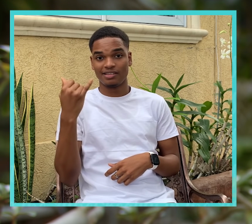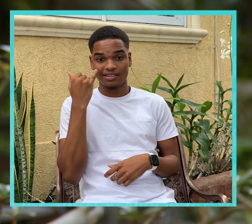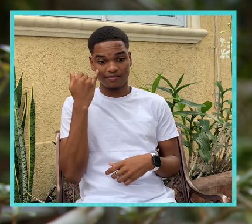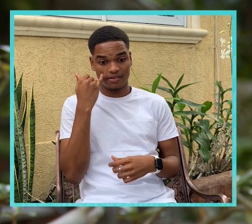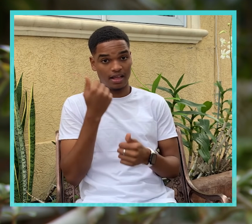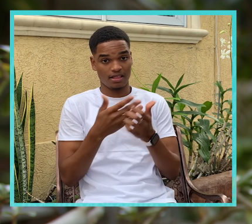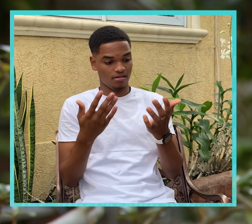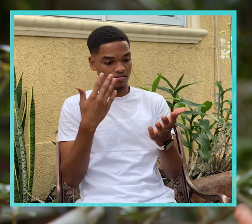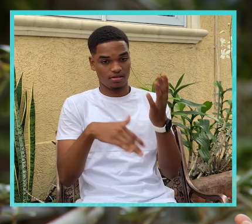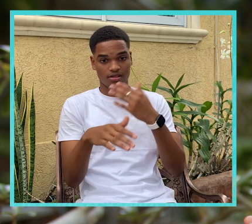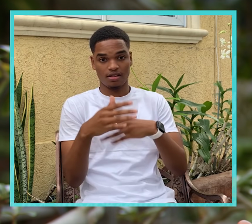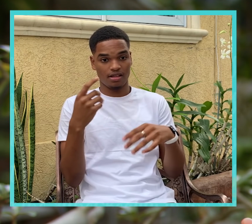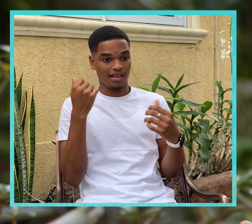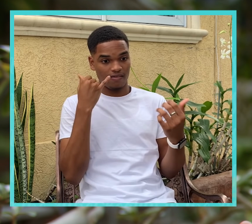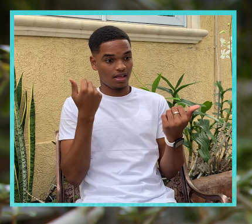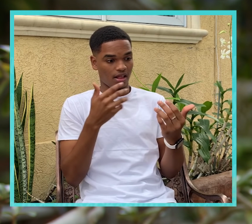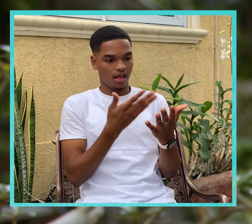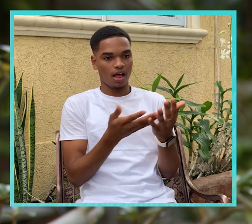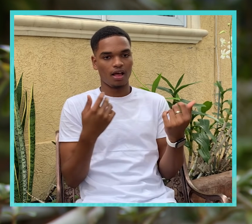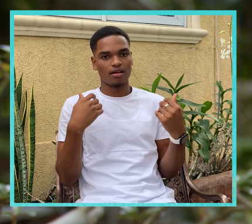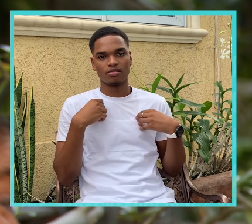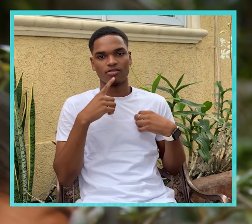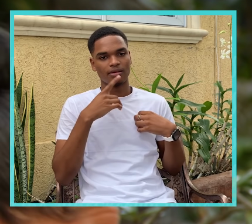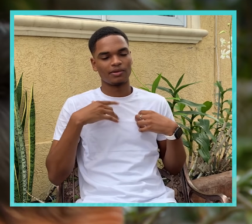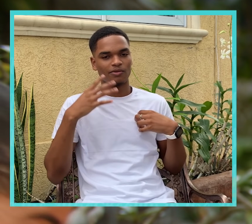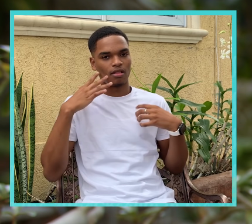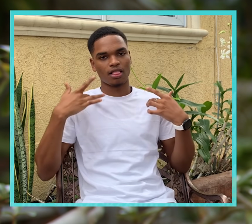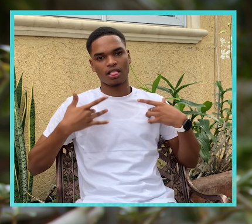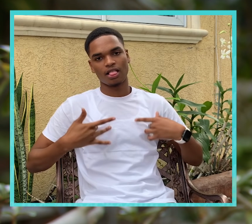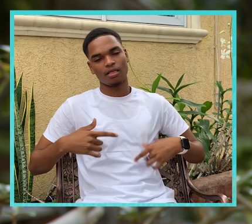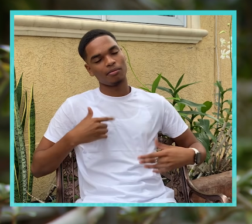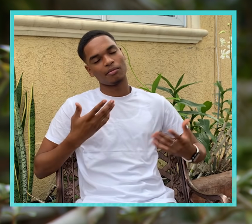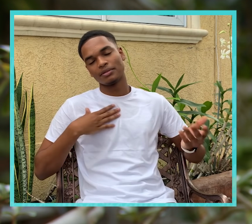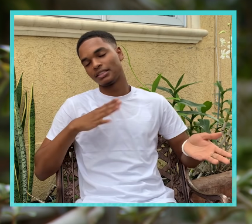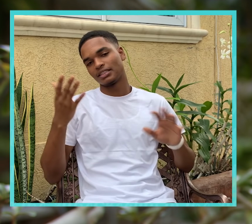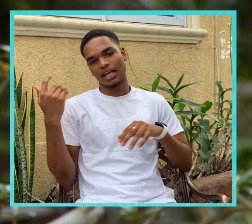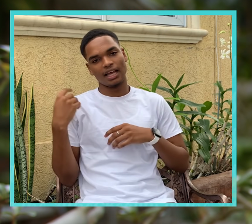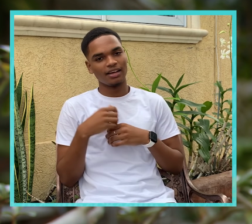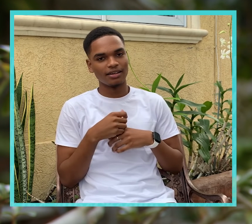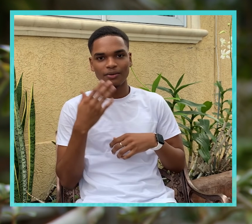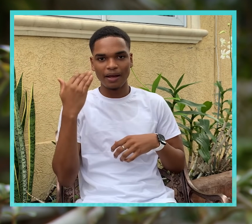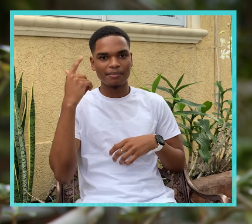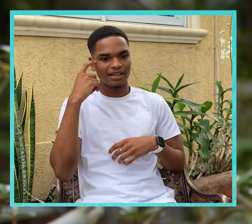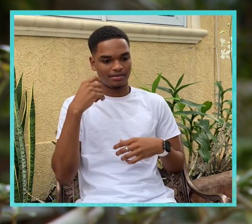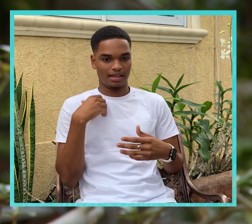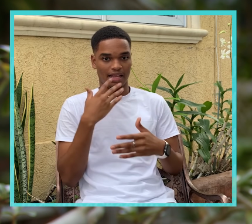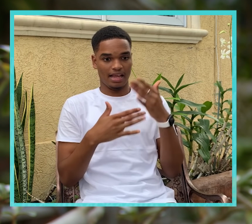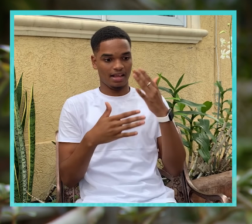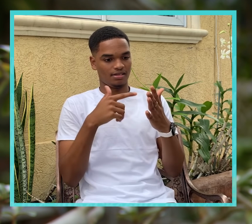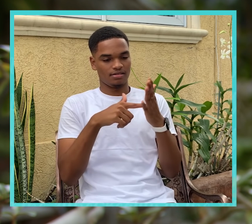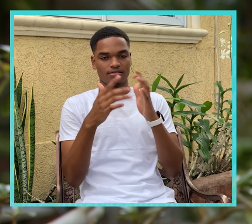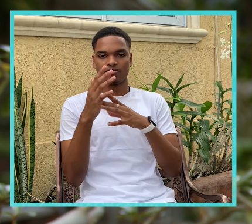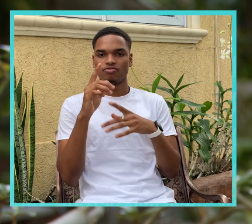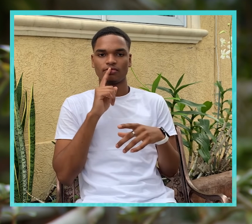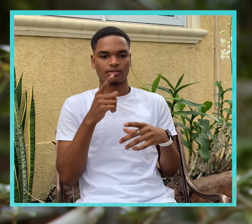hands, I don't know. I probably would die. But are you sure then? Because this is my everything. And